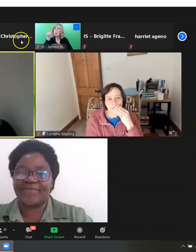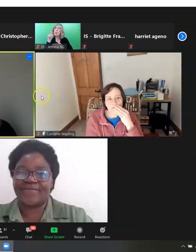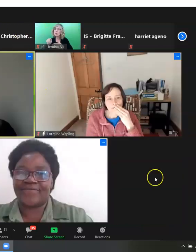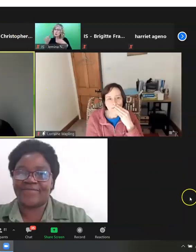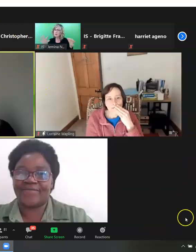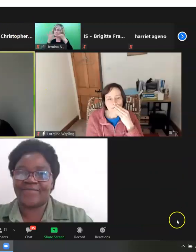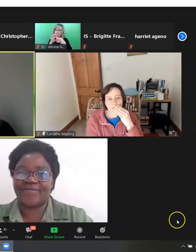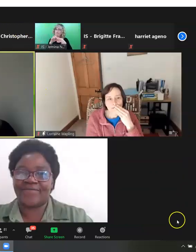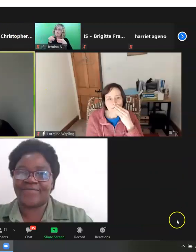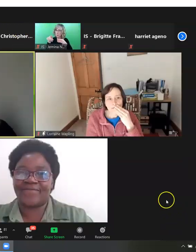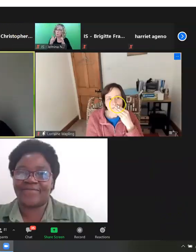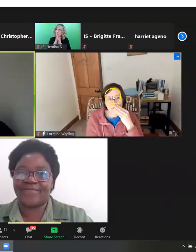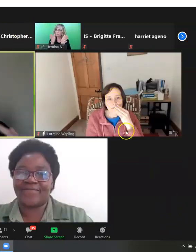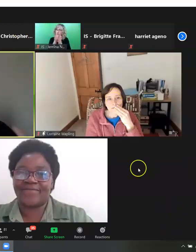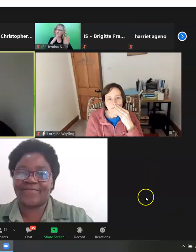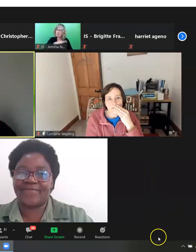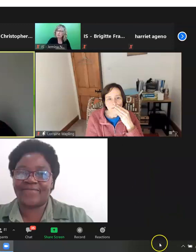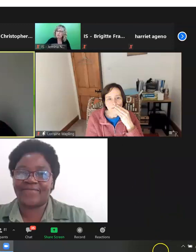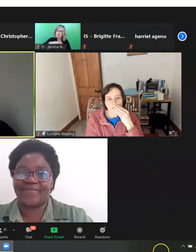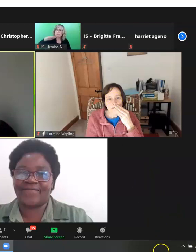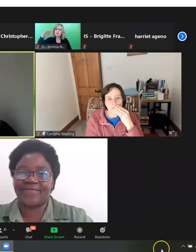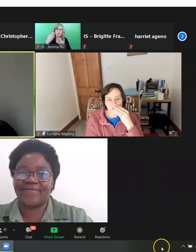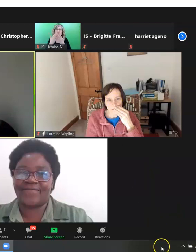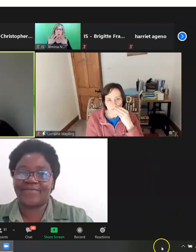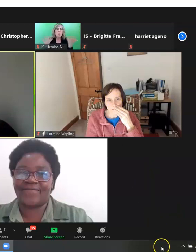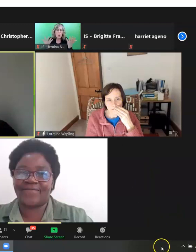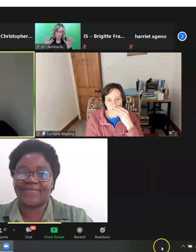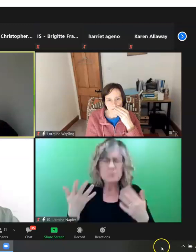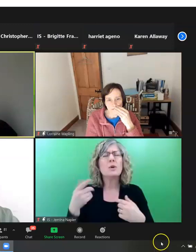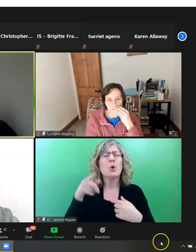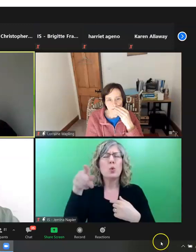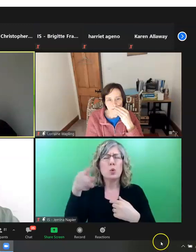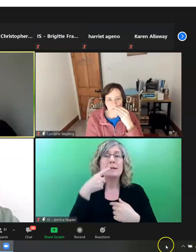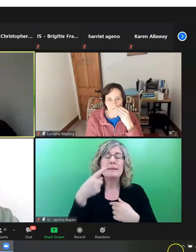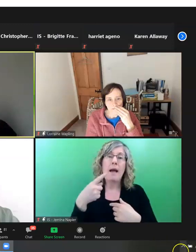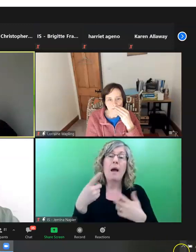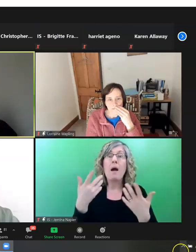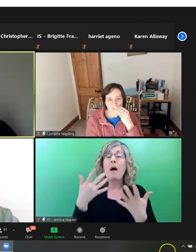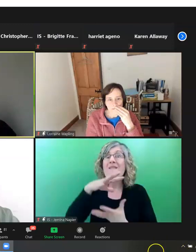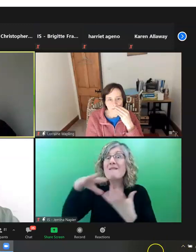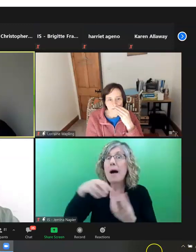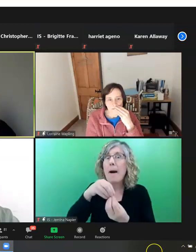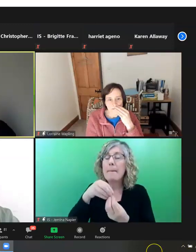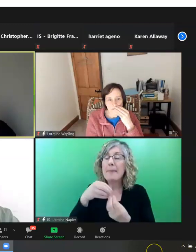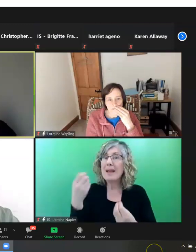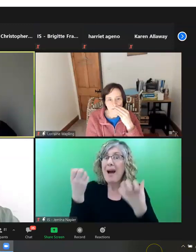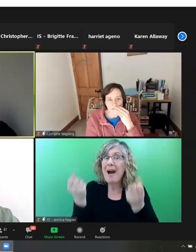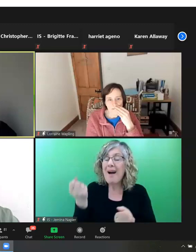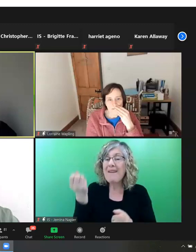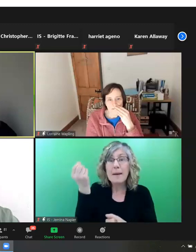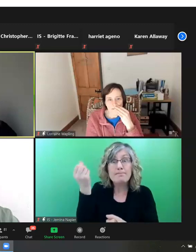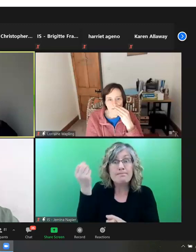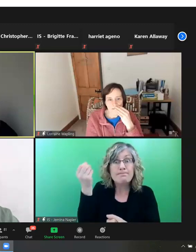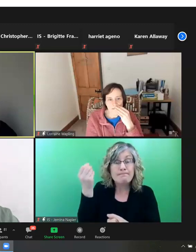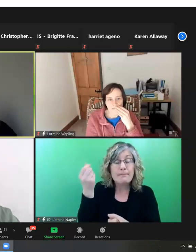know, what do you think? I mean, obviously, you've said if families can afford it, they could get an interpreter and so